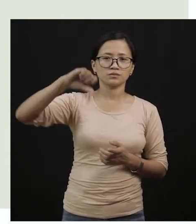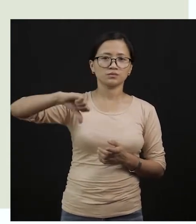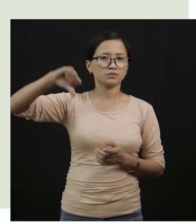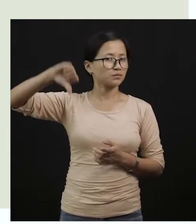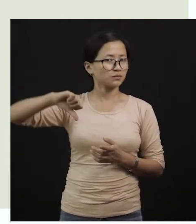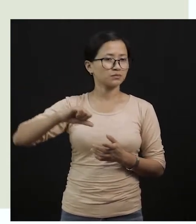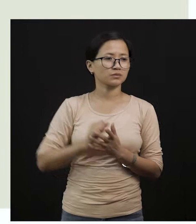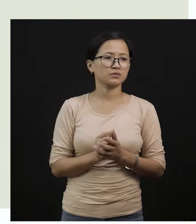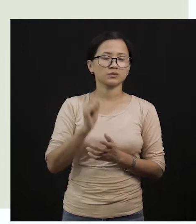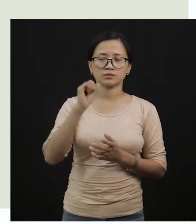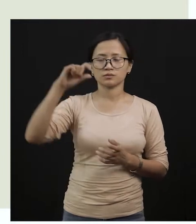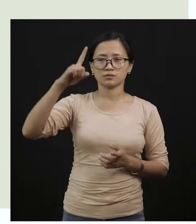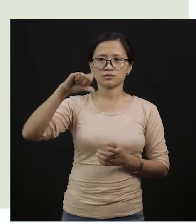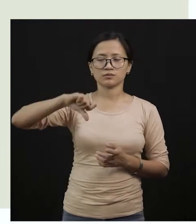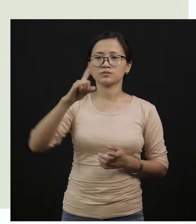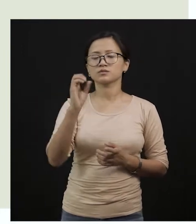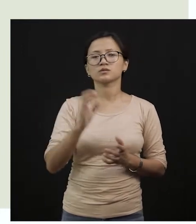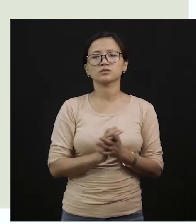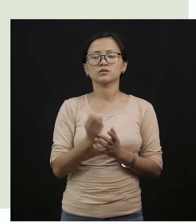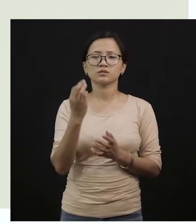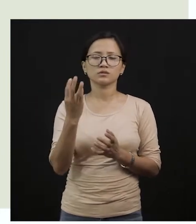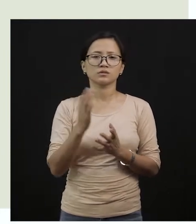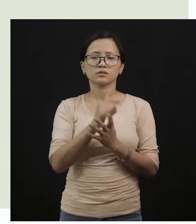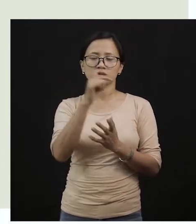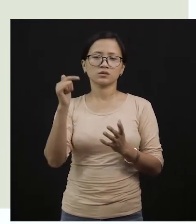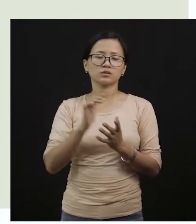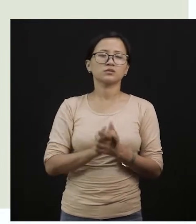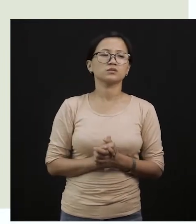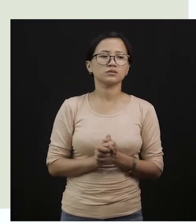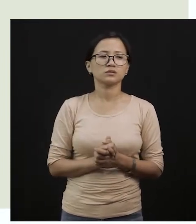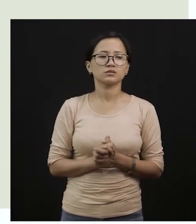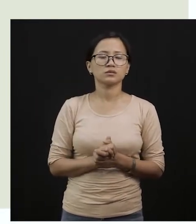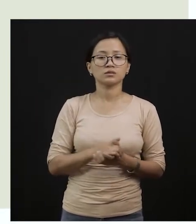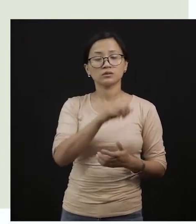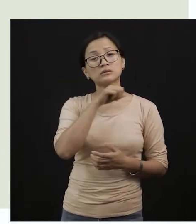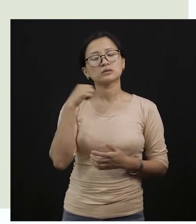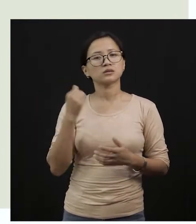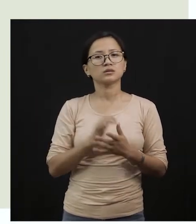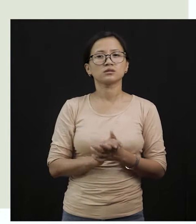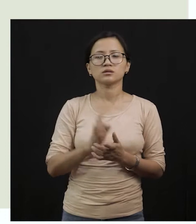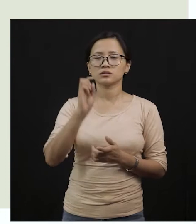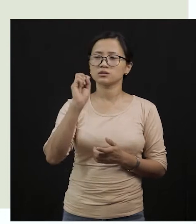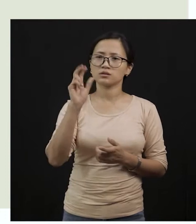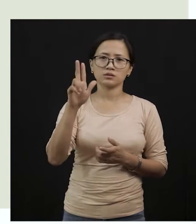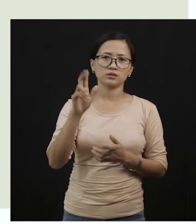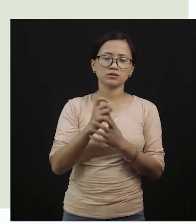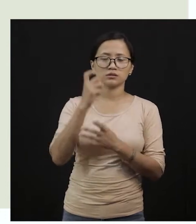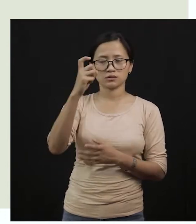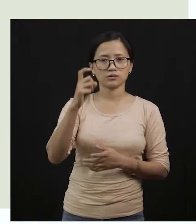till 1997. Yes, she died at the age of 87 years. Mother Teresa died at the age of 87